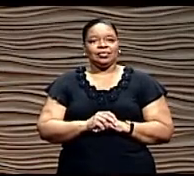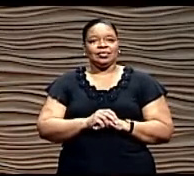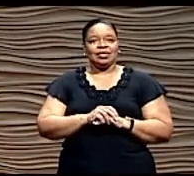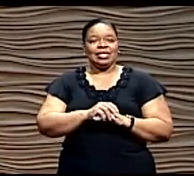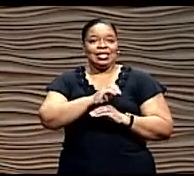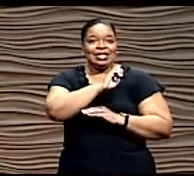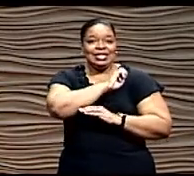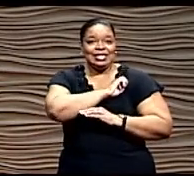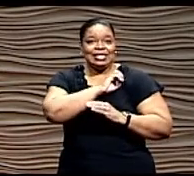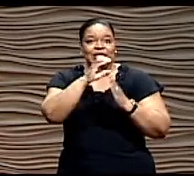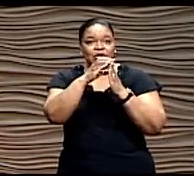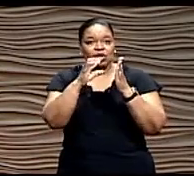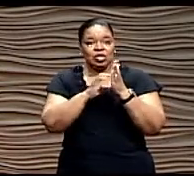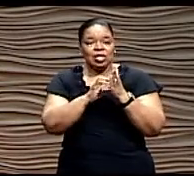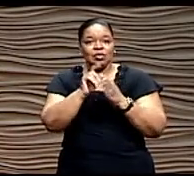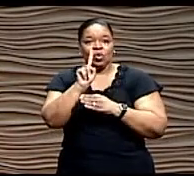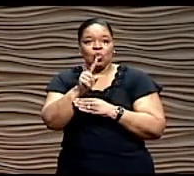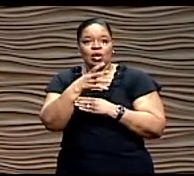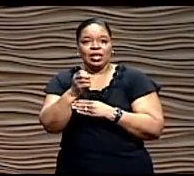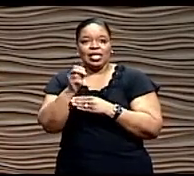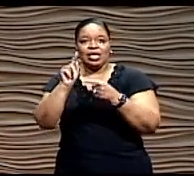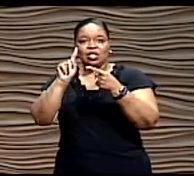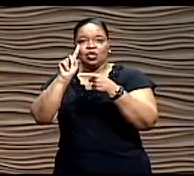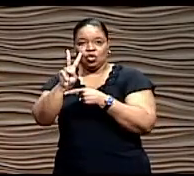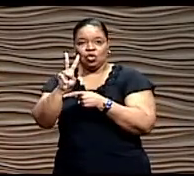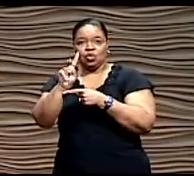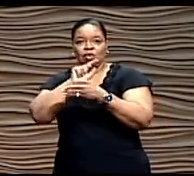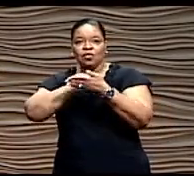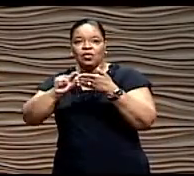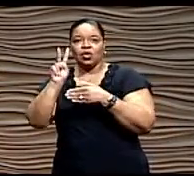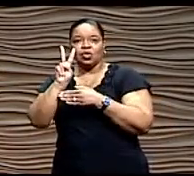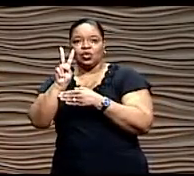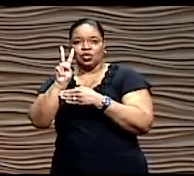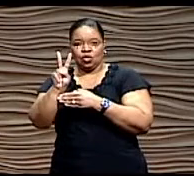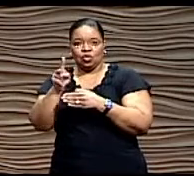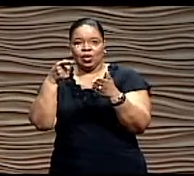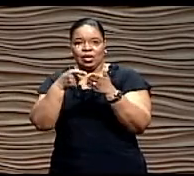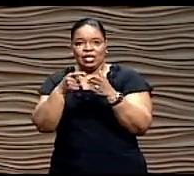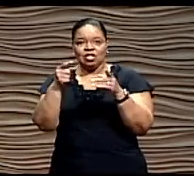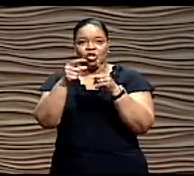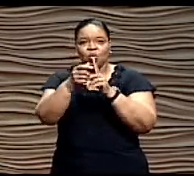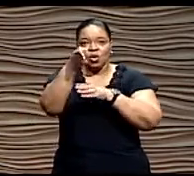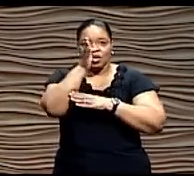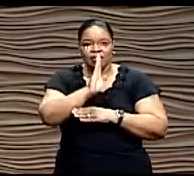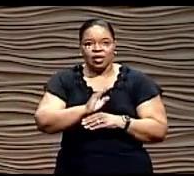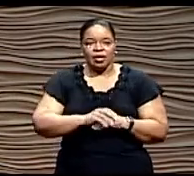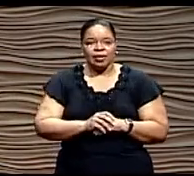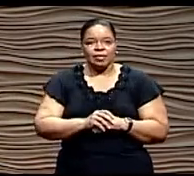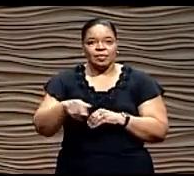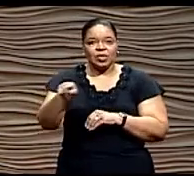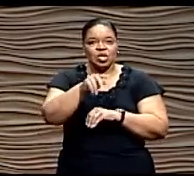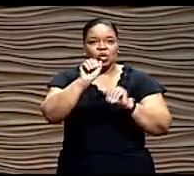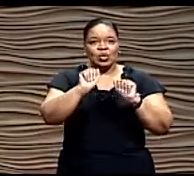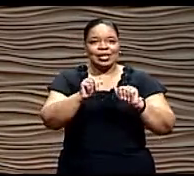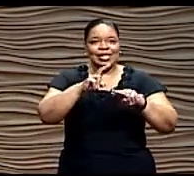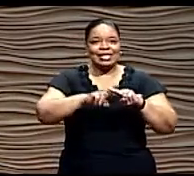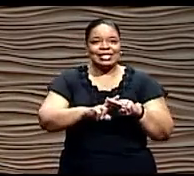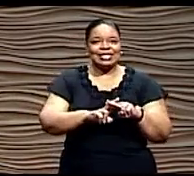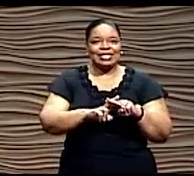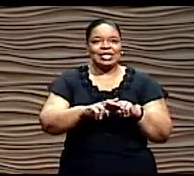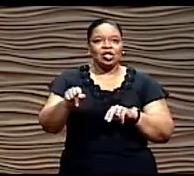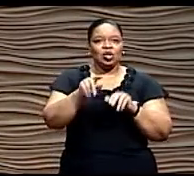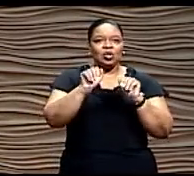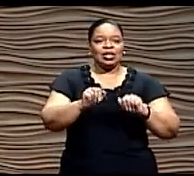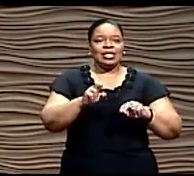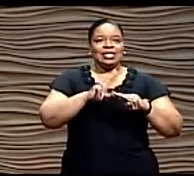Ezekiel chapter 1 to chapter 2, verse 2, this is the word of God. You may be seated, you may